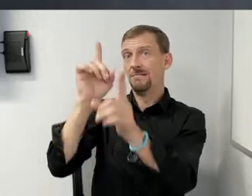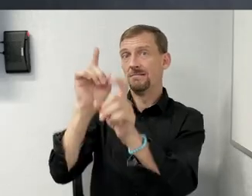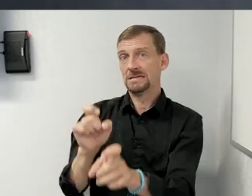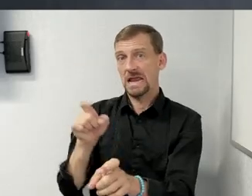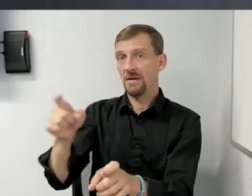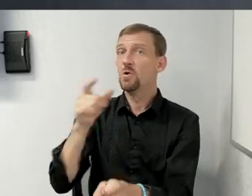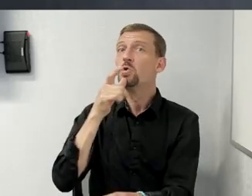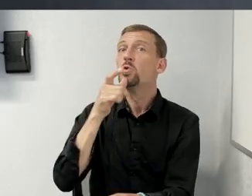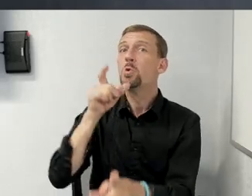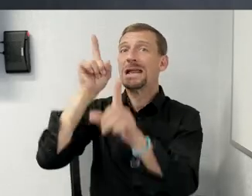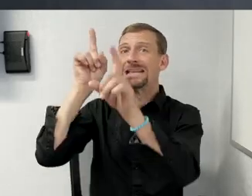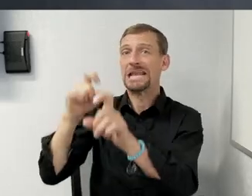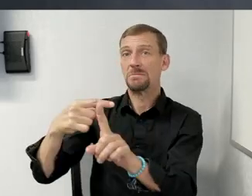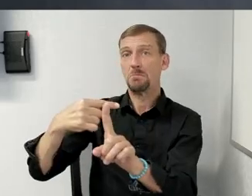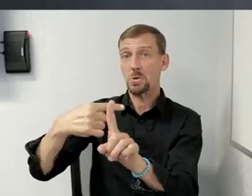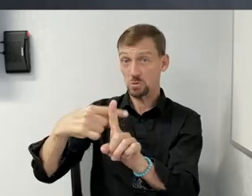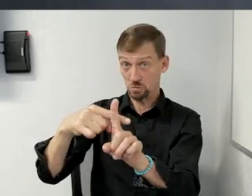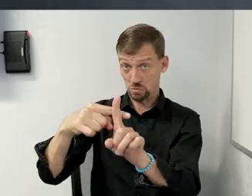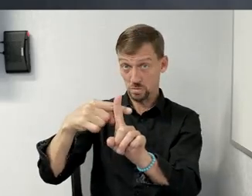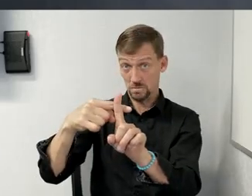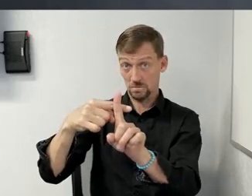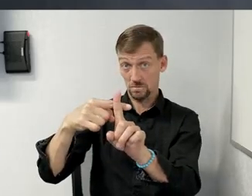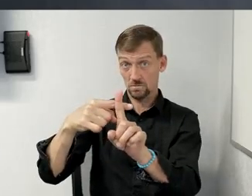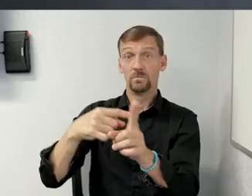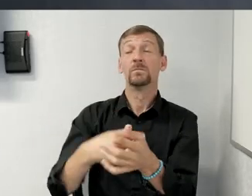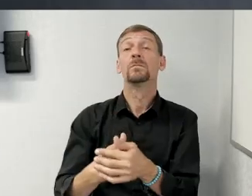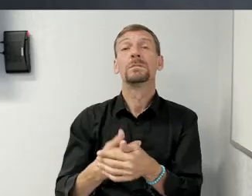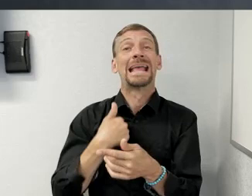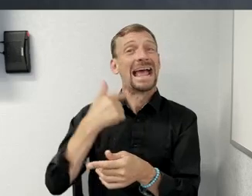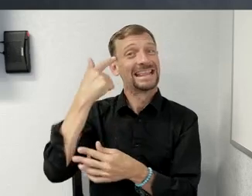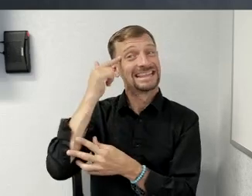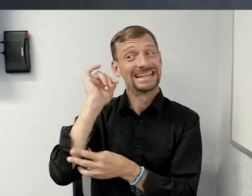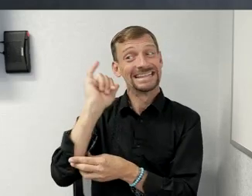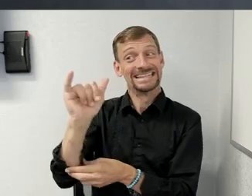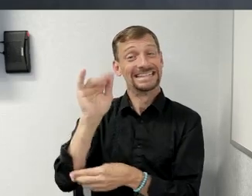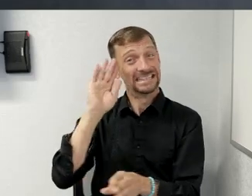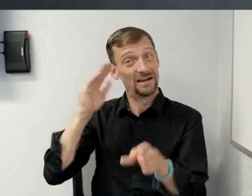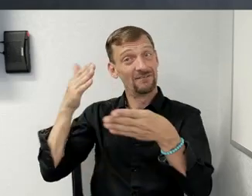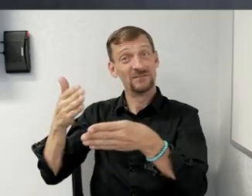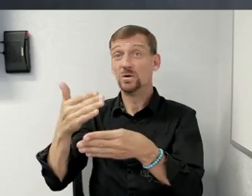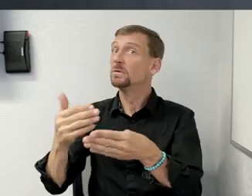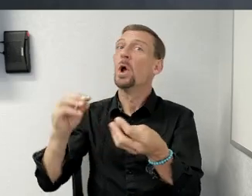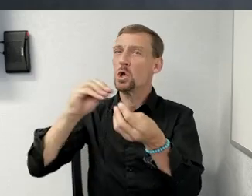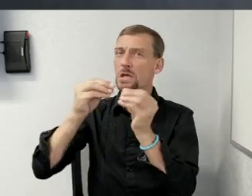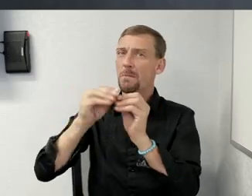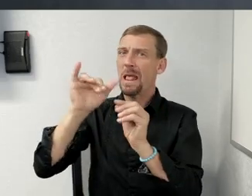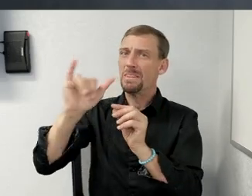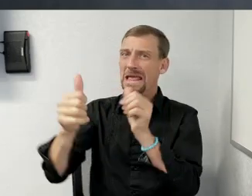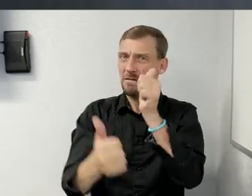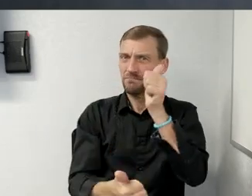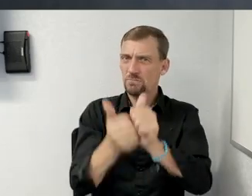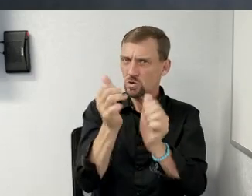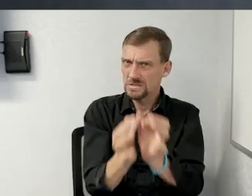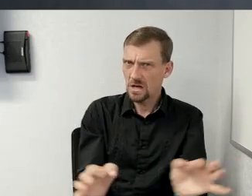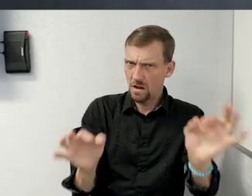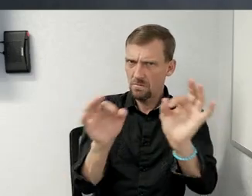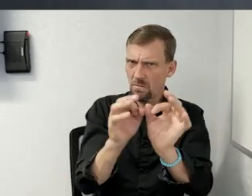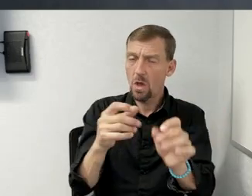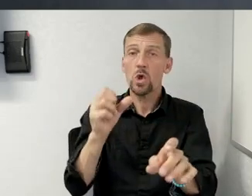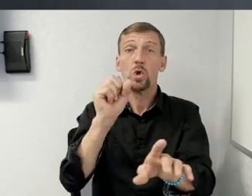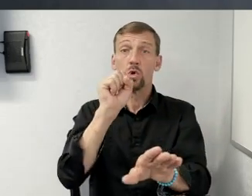testing positive? So I think that's more of an important number to follow. And so Kaweah